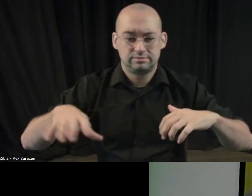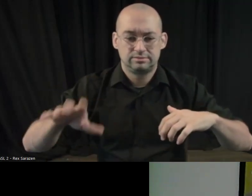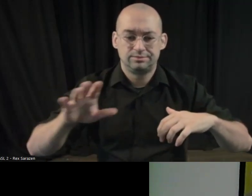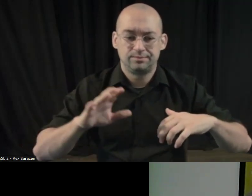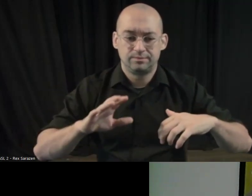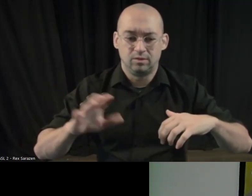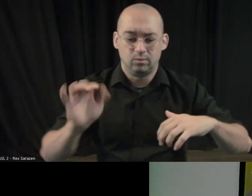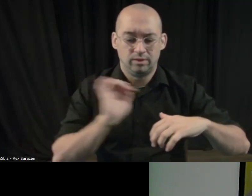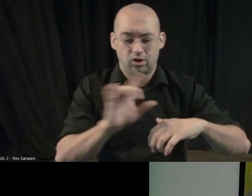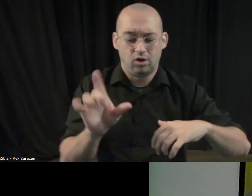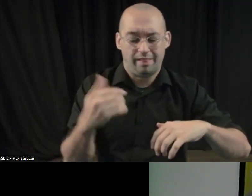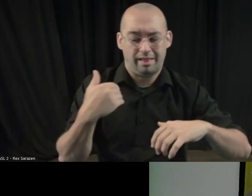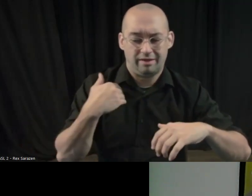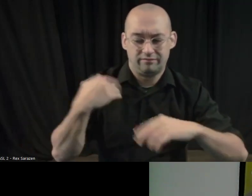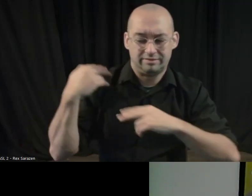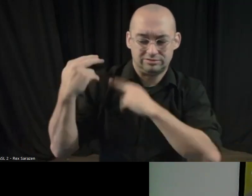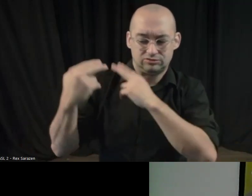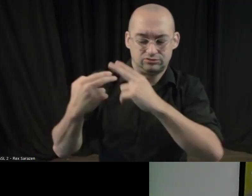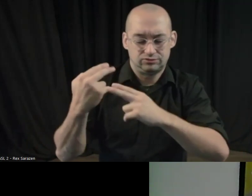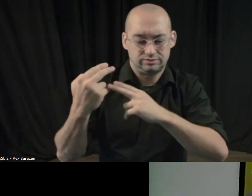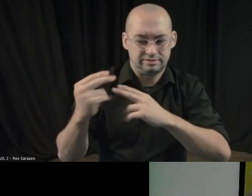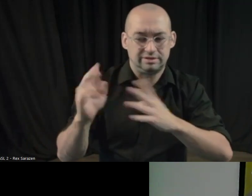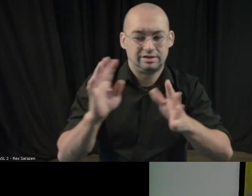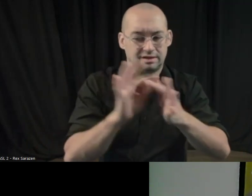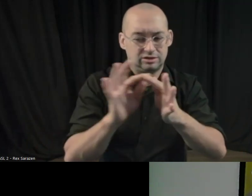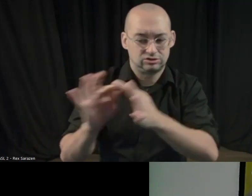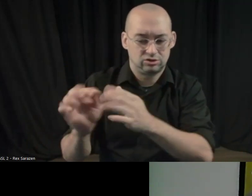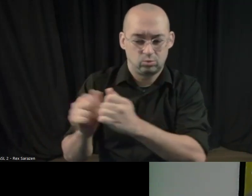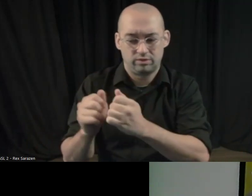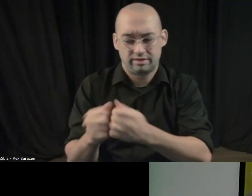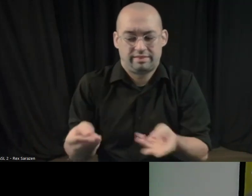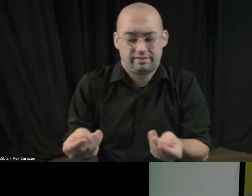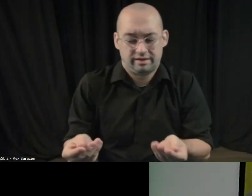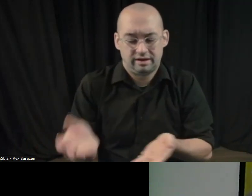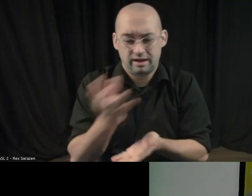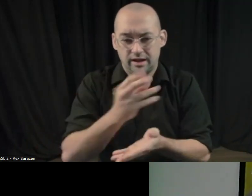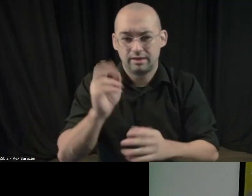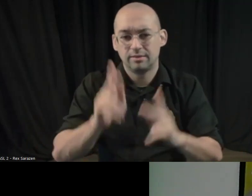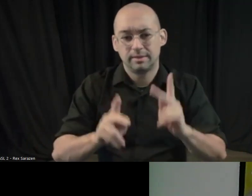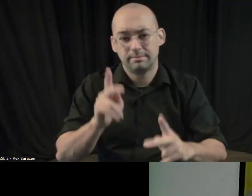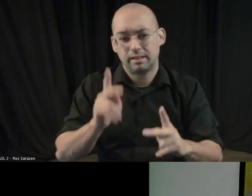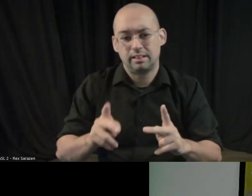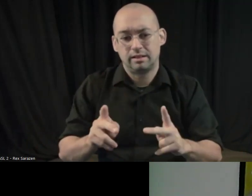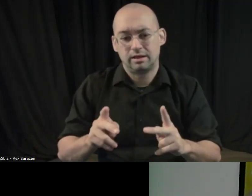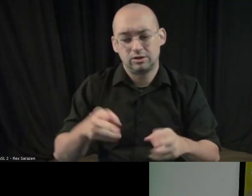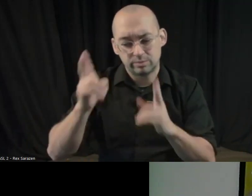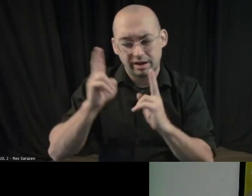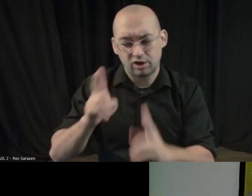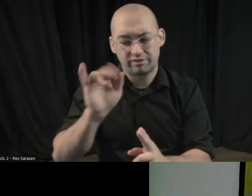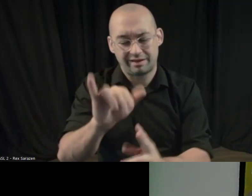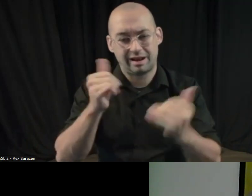we all have a history and connection to the land and to the people. And so we honor it now.